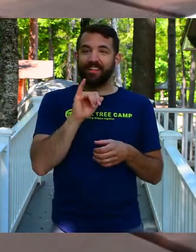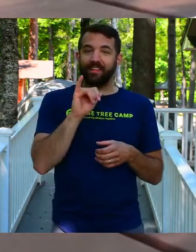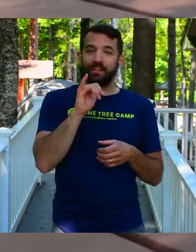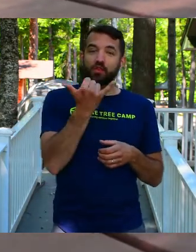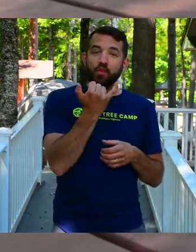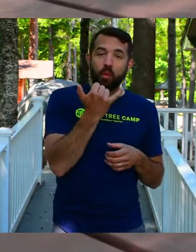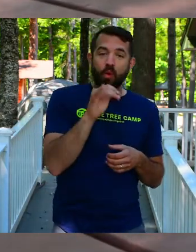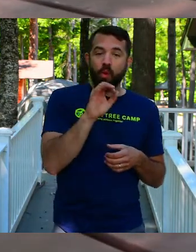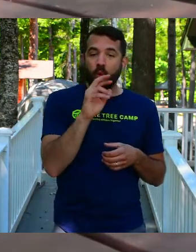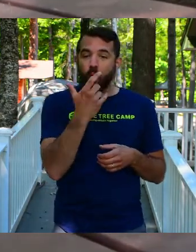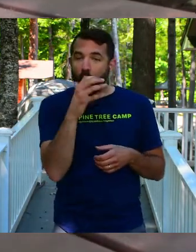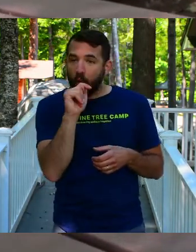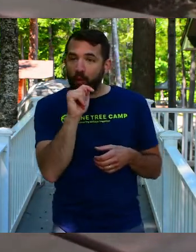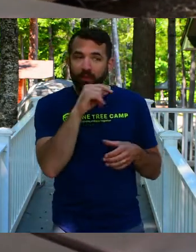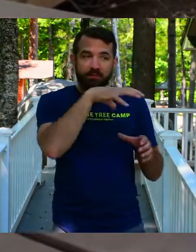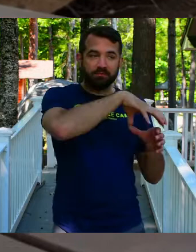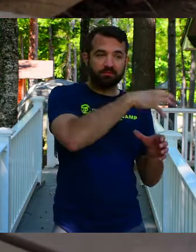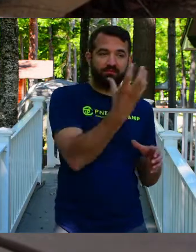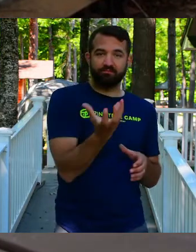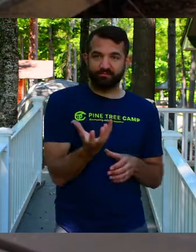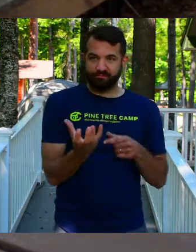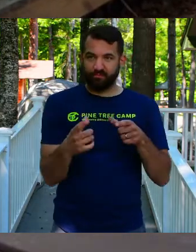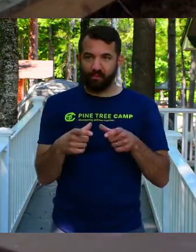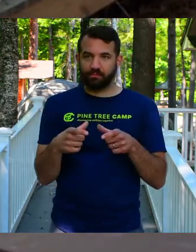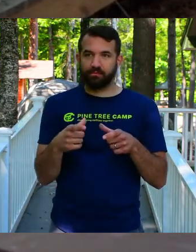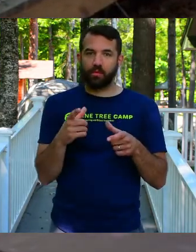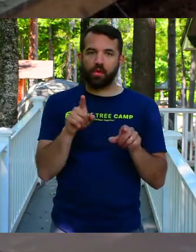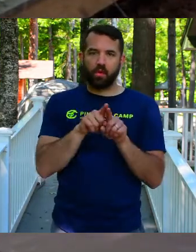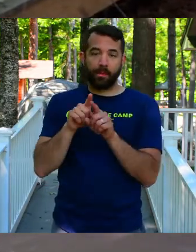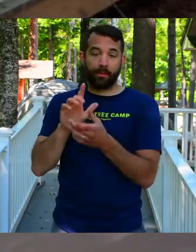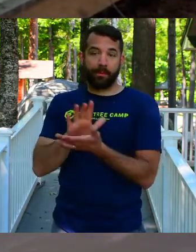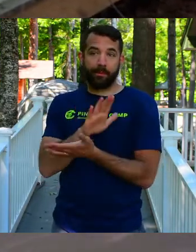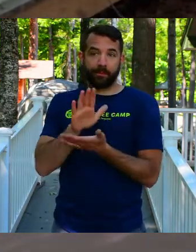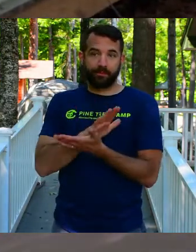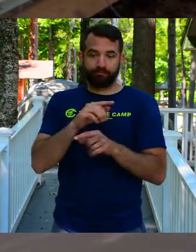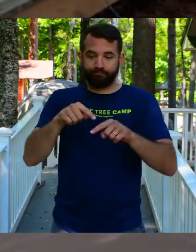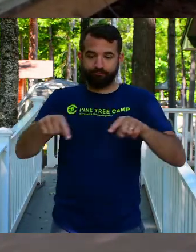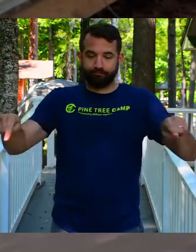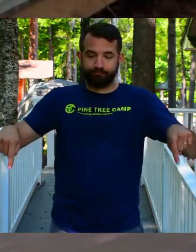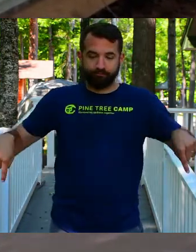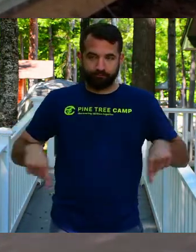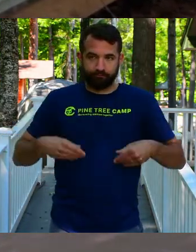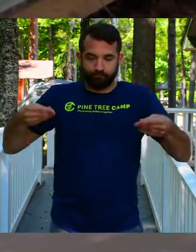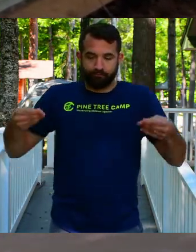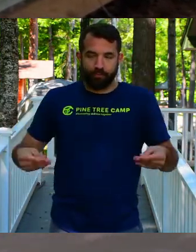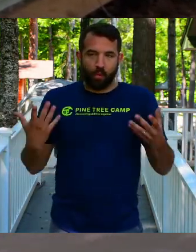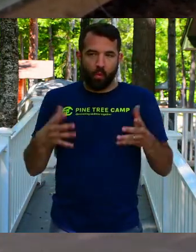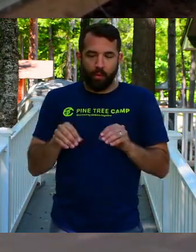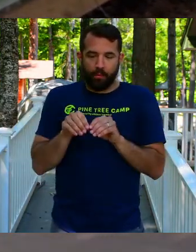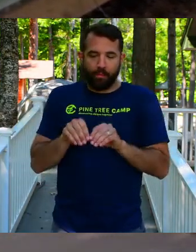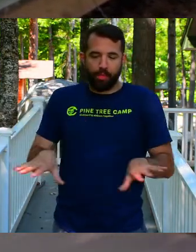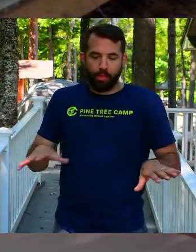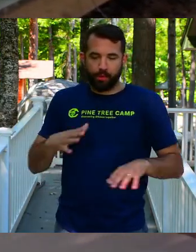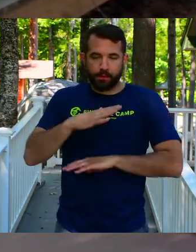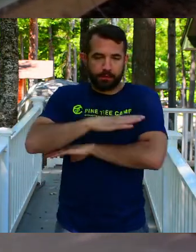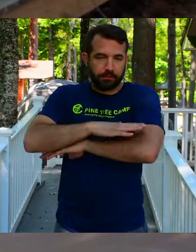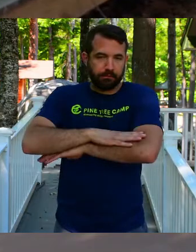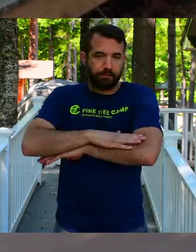have a piece of paper to protect my work area. So to start, we're going to take the glue and pour it on the plate.